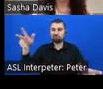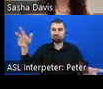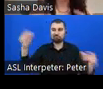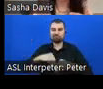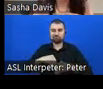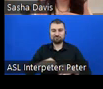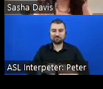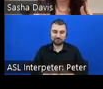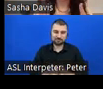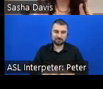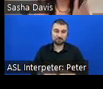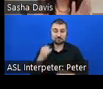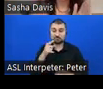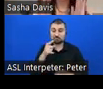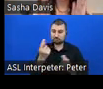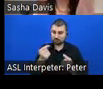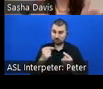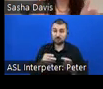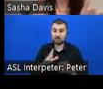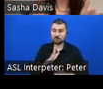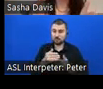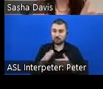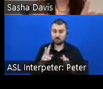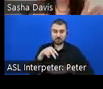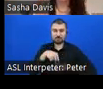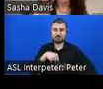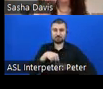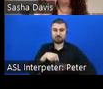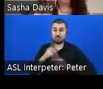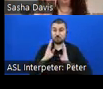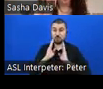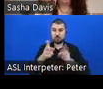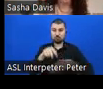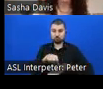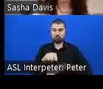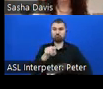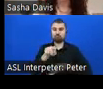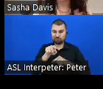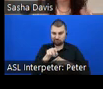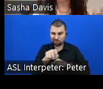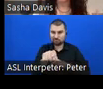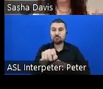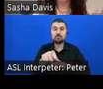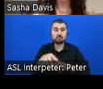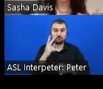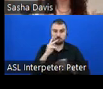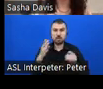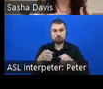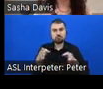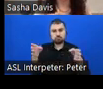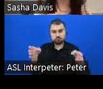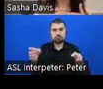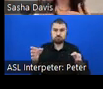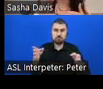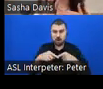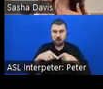So if you were to kind of stand in the living room and then point yourself down that hallway, you see that it's quite wide and it's quite